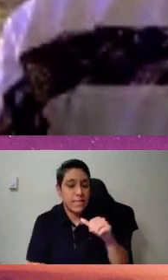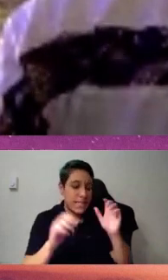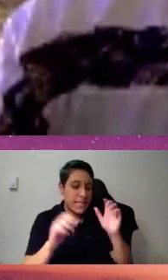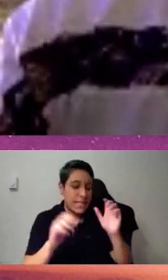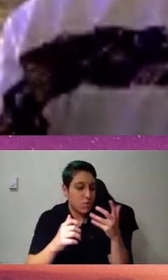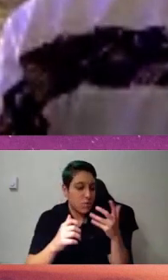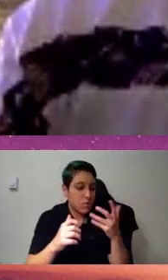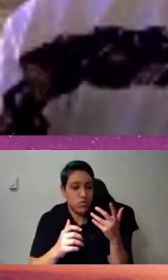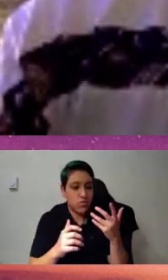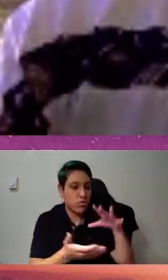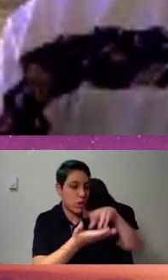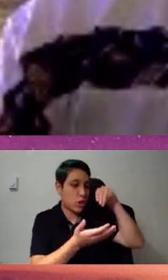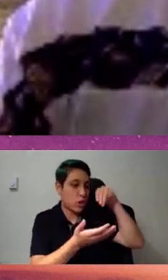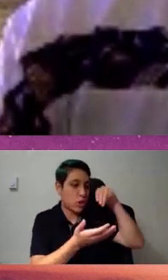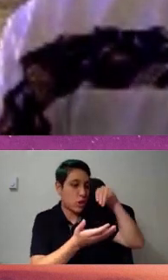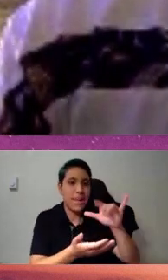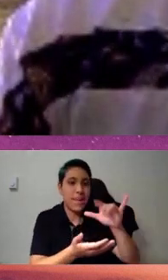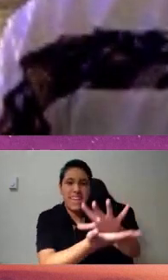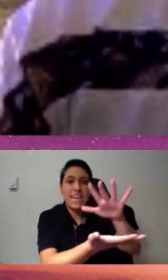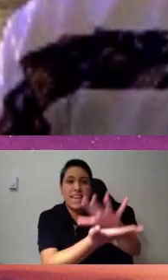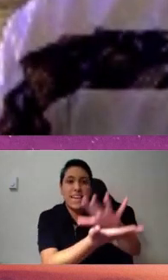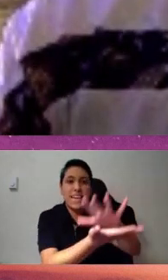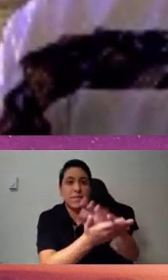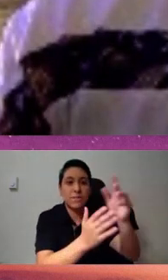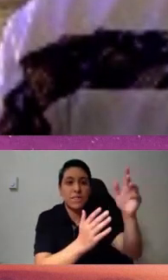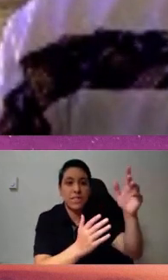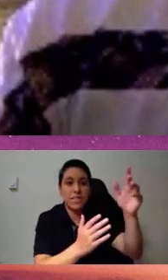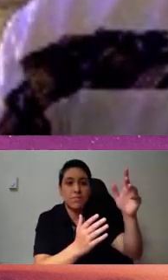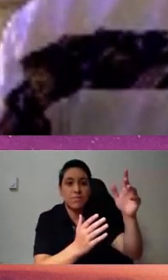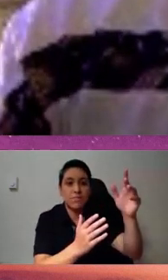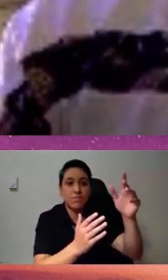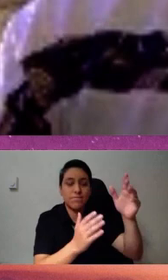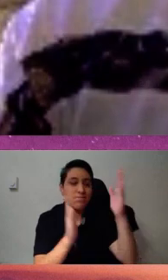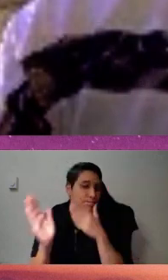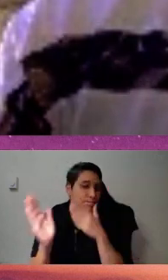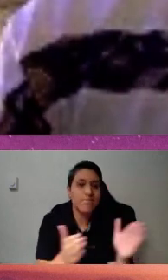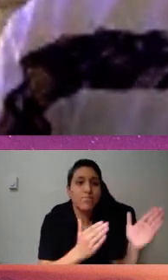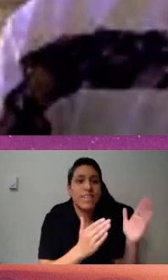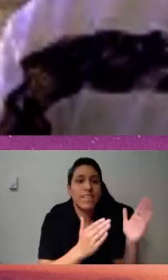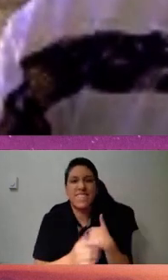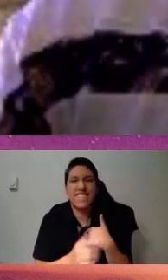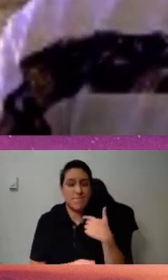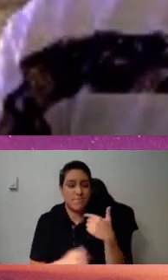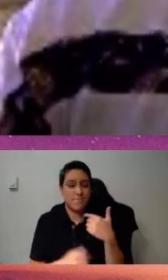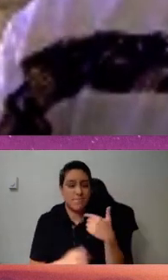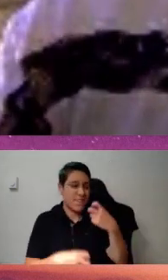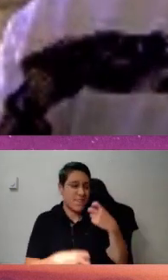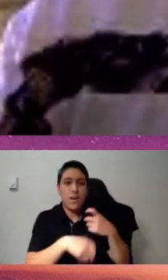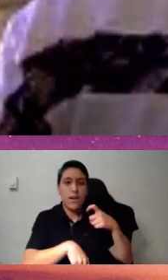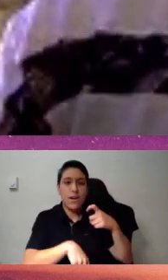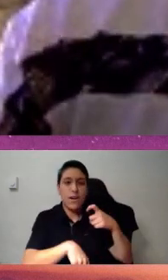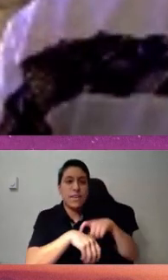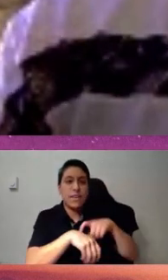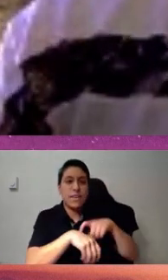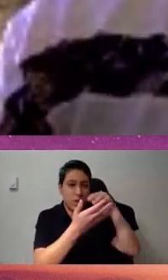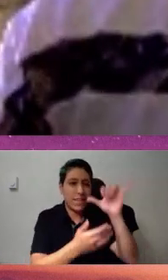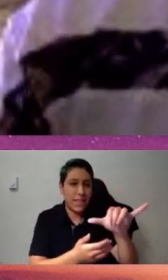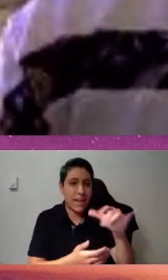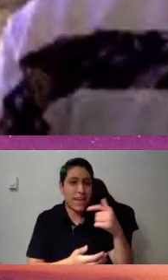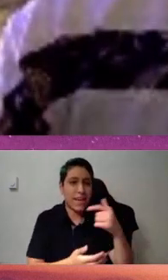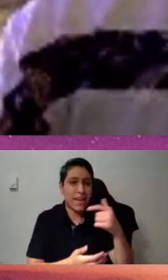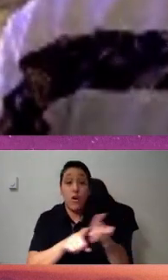was there. And when I talk about academia, I also like to acknowledge that our academic system is